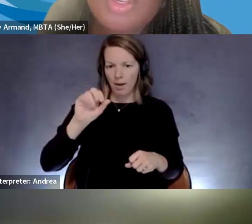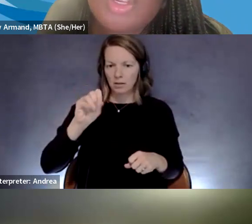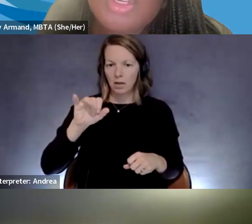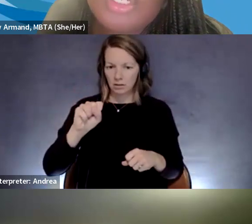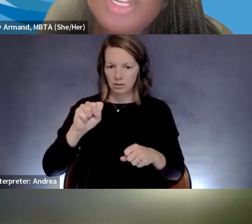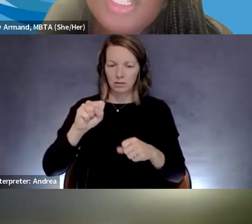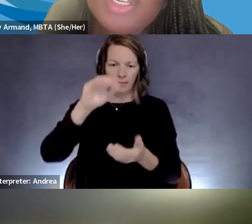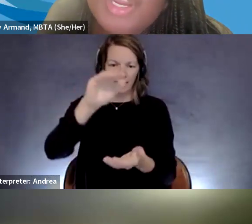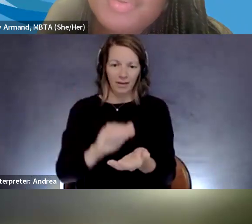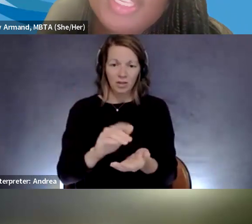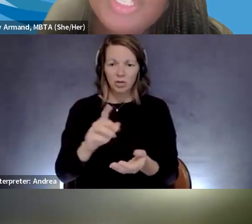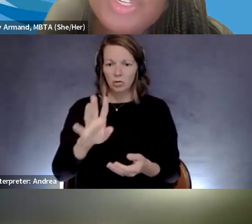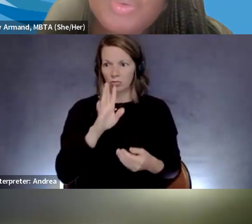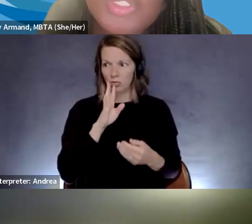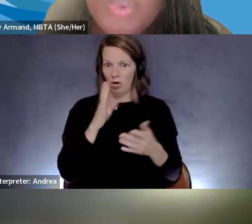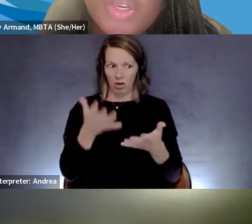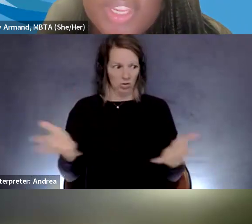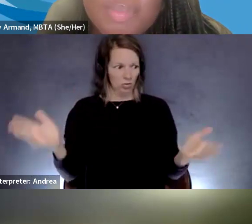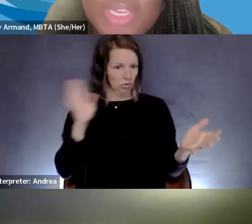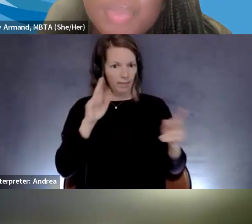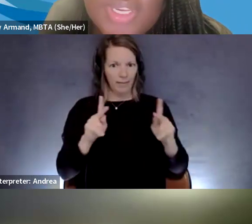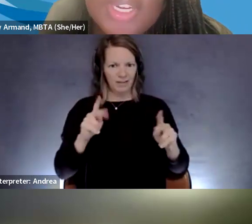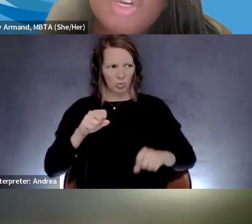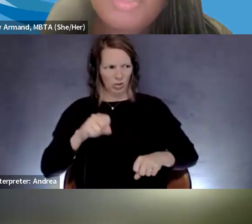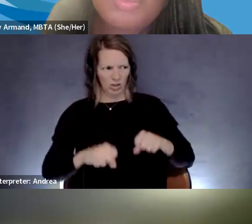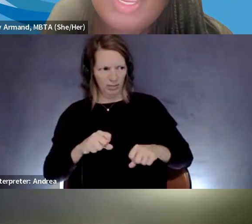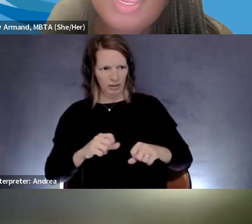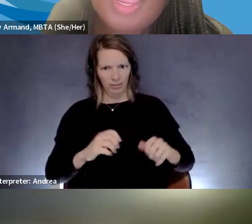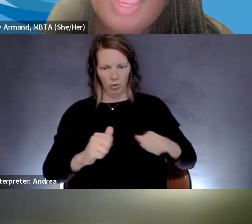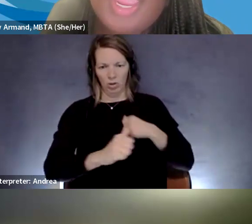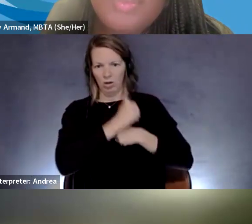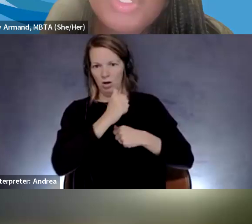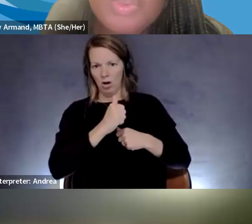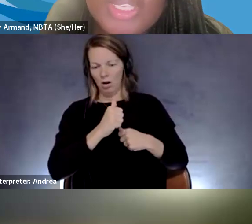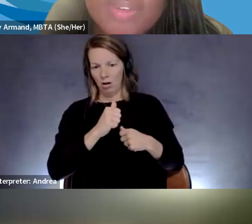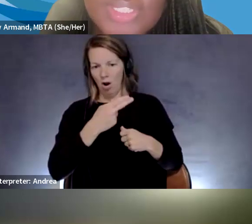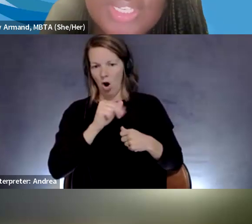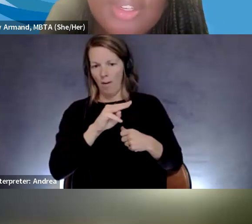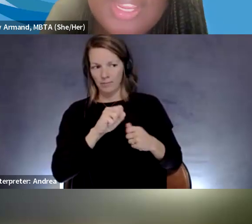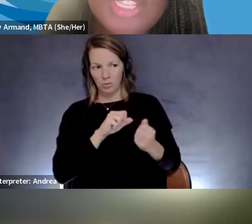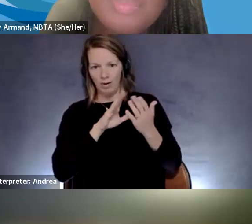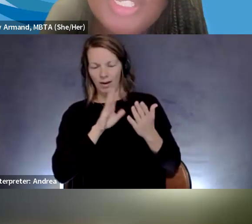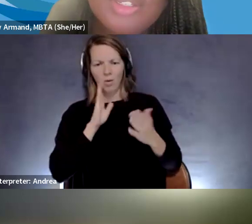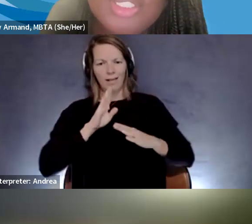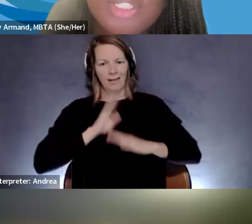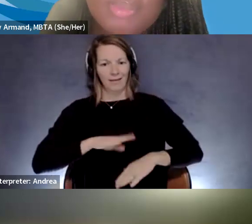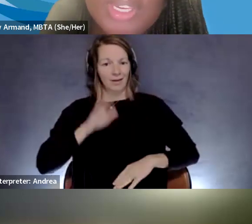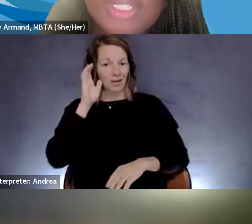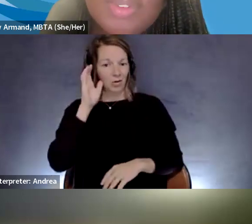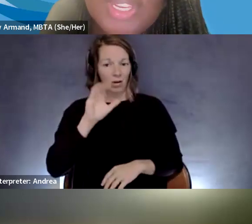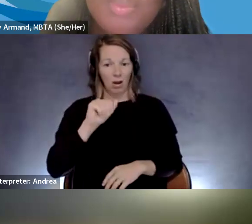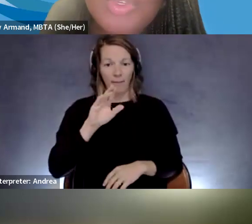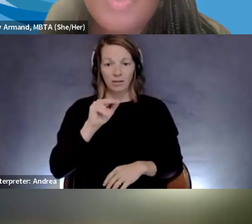mitigation? You're talking to a population who is wary of being put in harm's way and was relieved to hear that asbestos